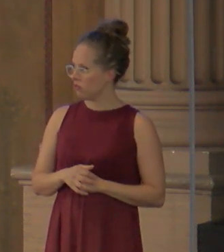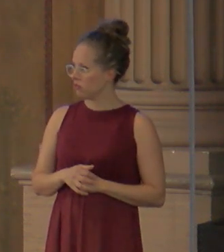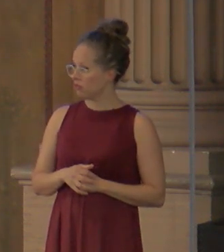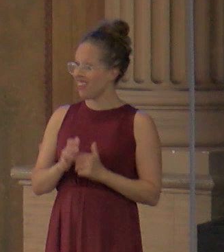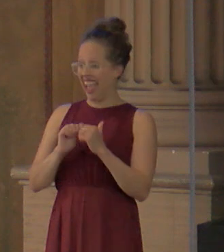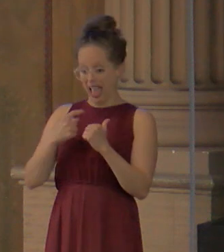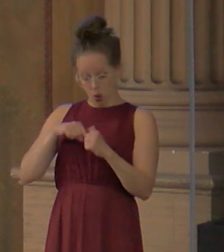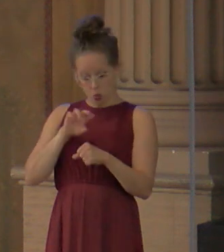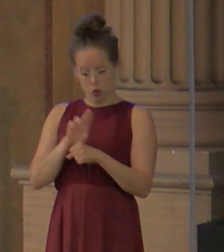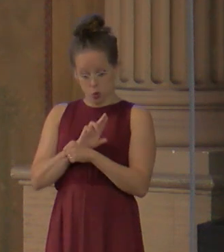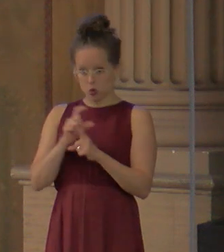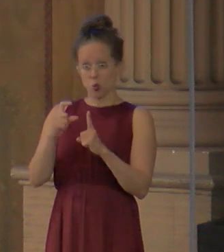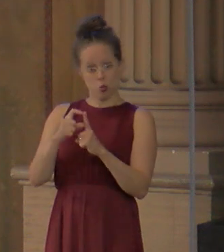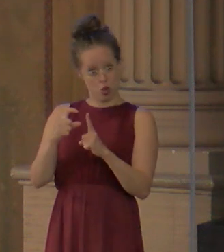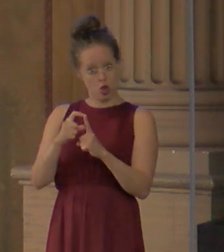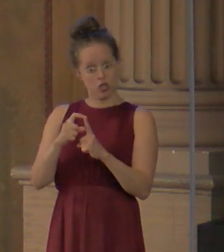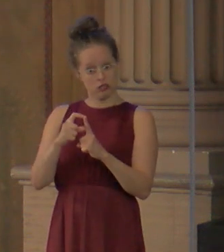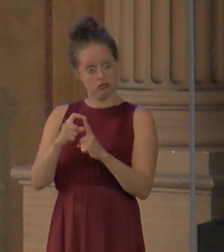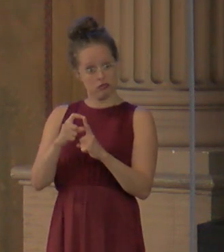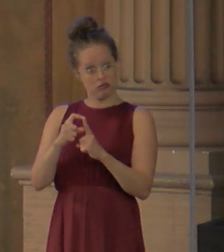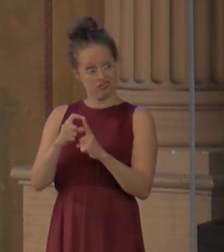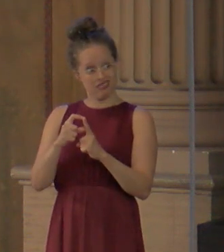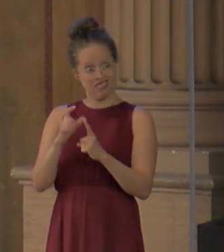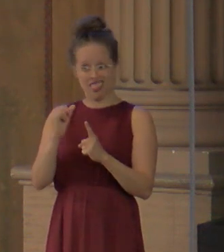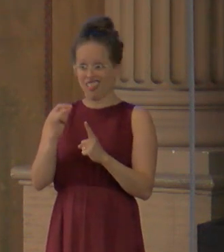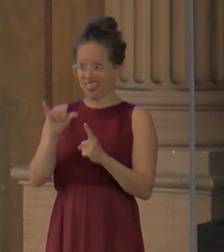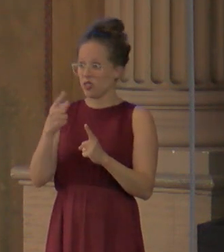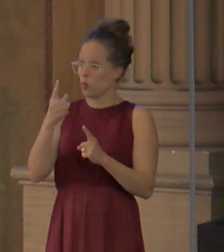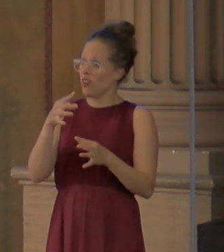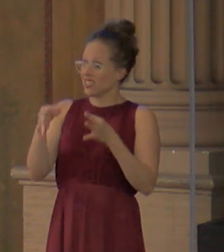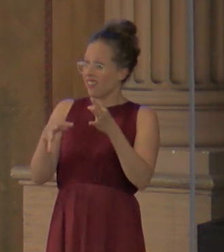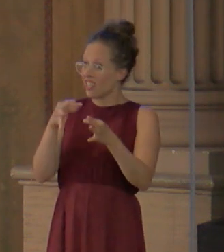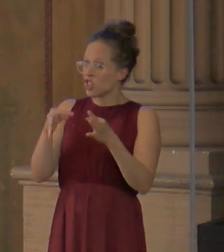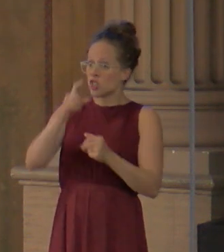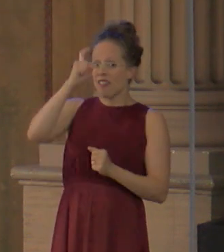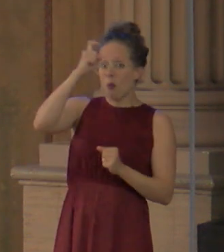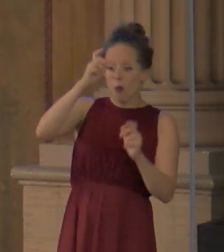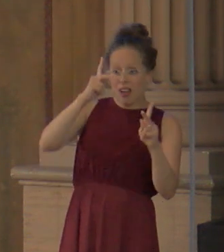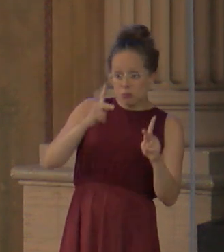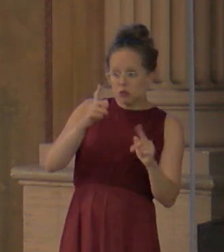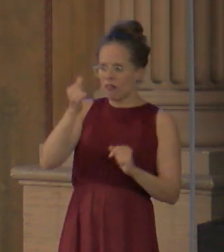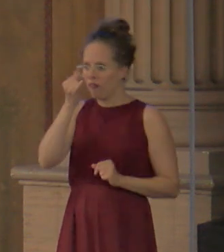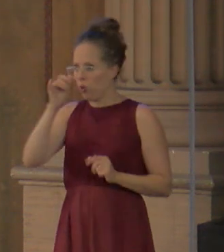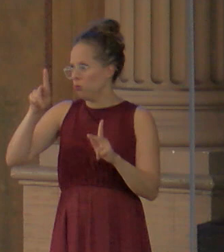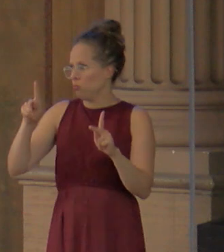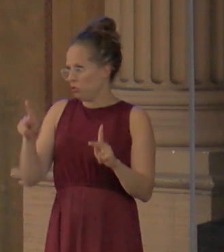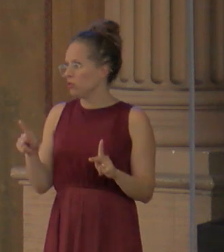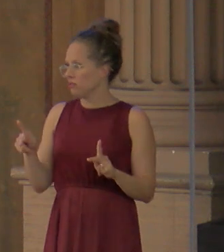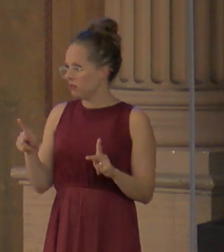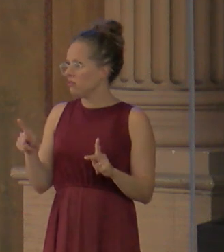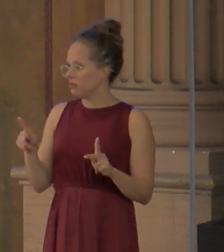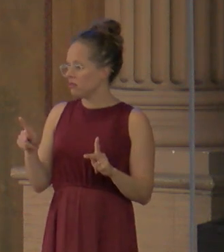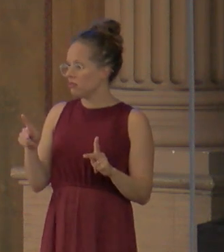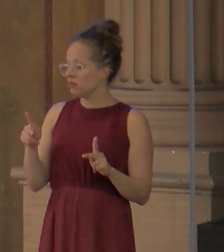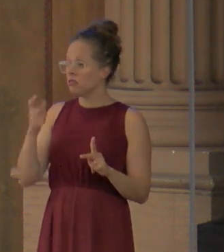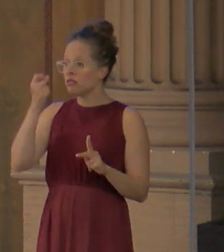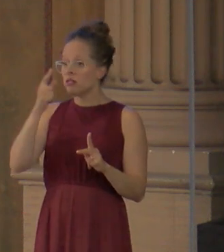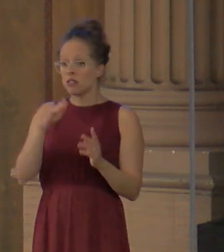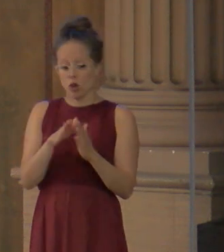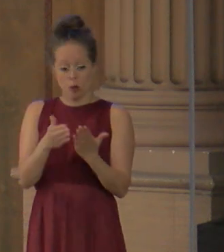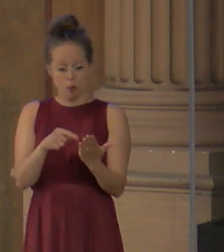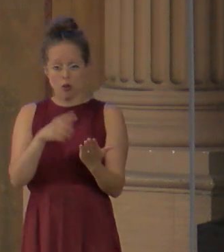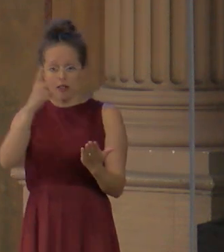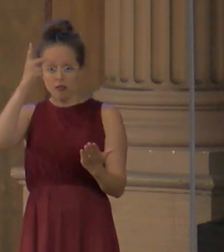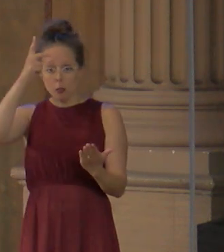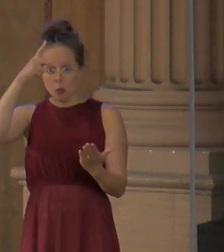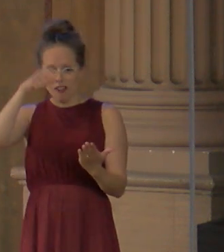words is a defining characteristic of both the wise and the foolish. Okay? In fact, in the book of Proverbs, we're